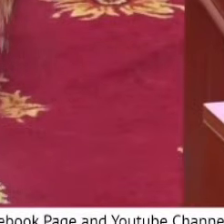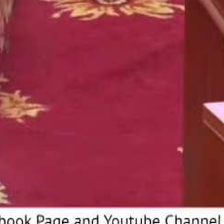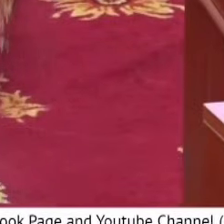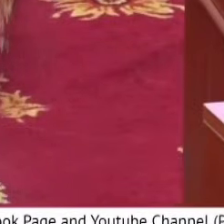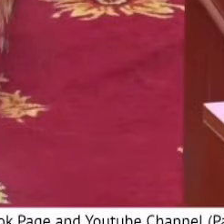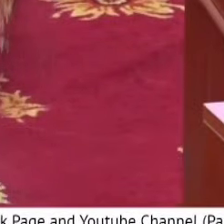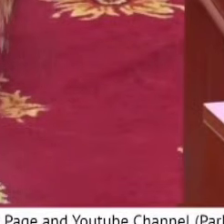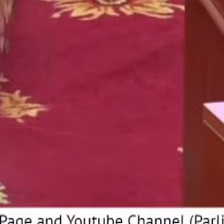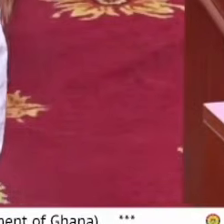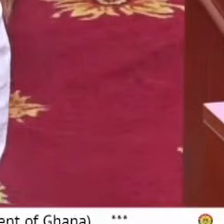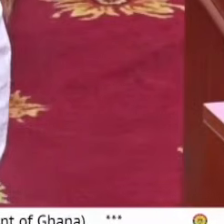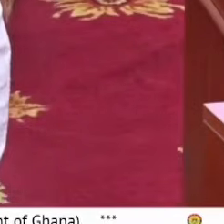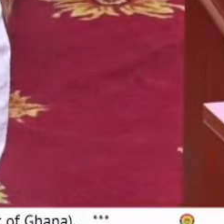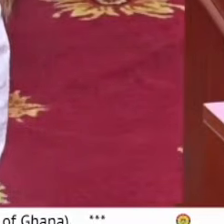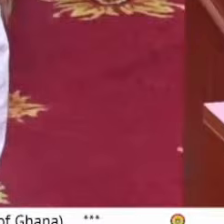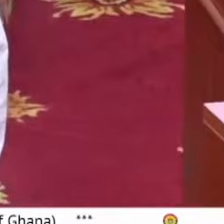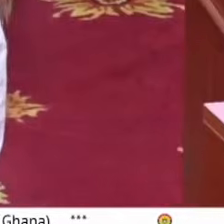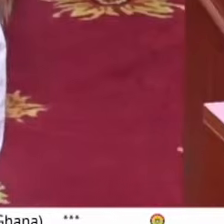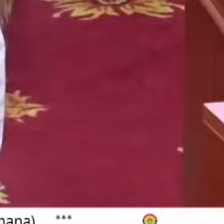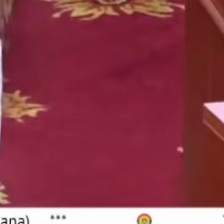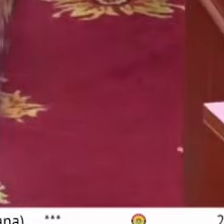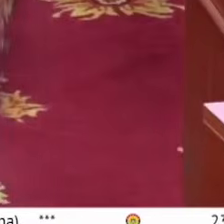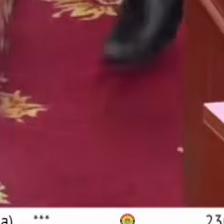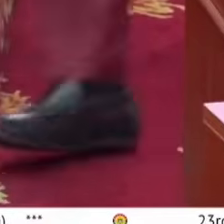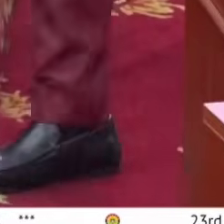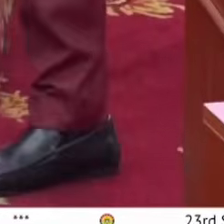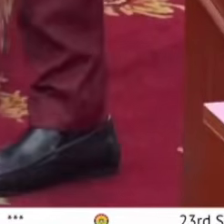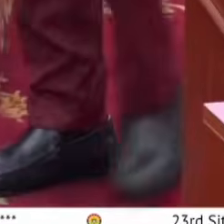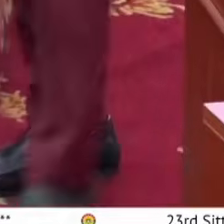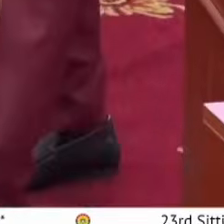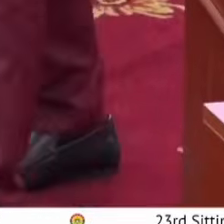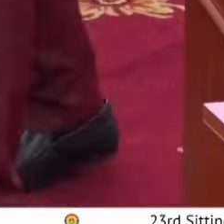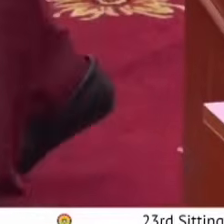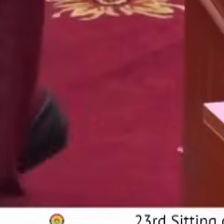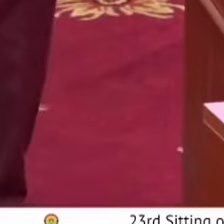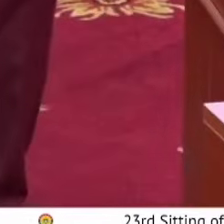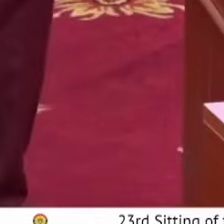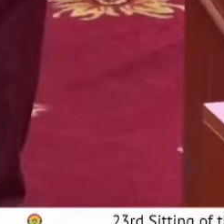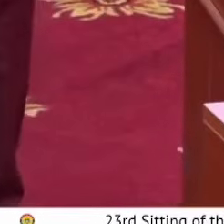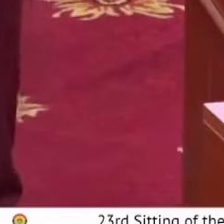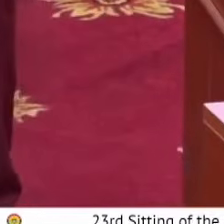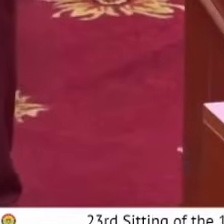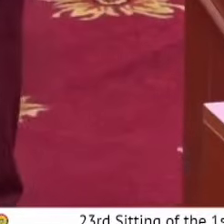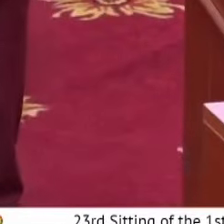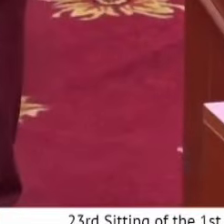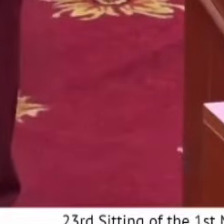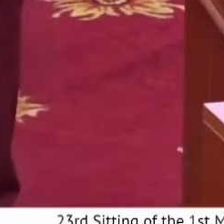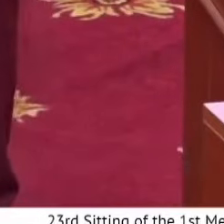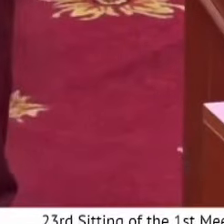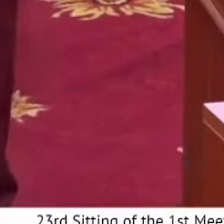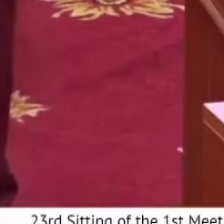milestones. And Switzerland signed the Article 6 Cooperation of MOU.